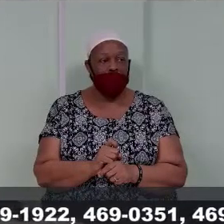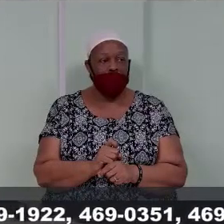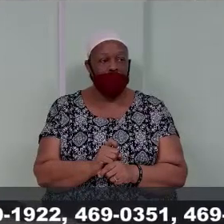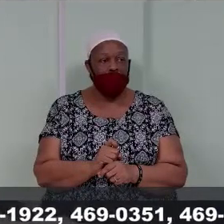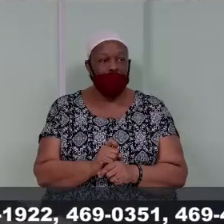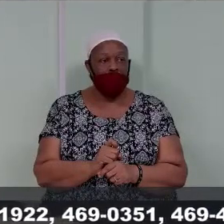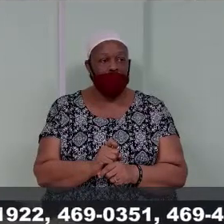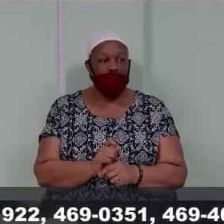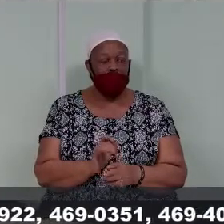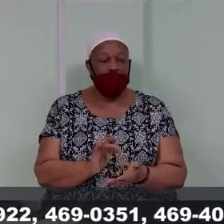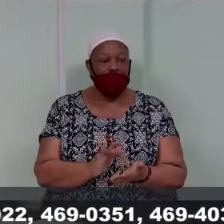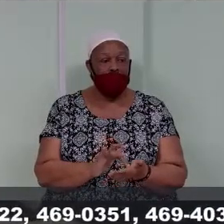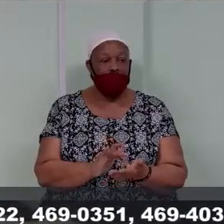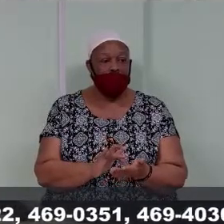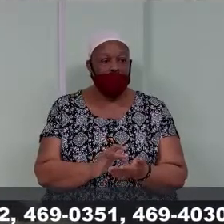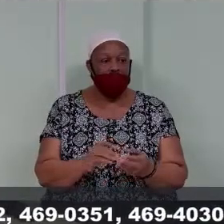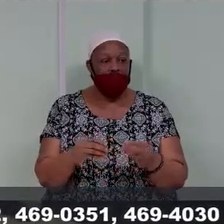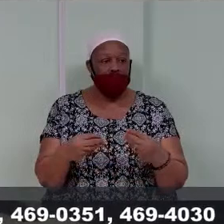a donation.